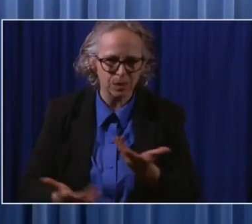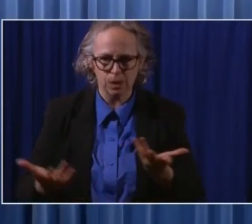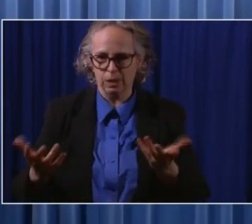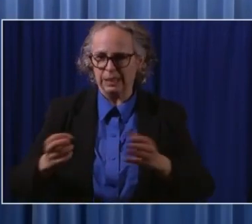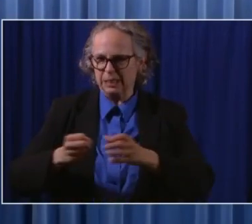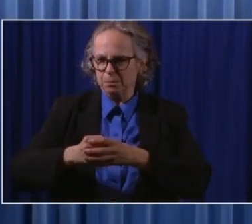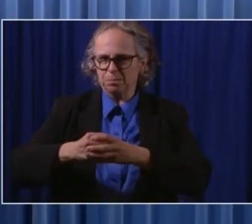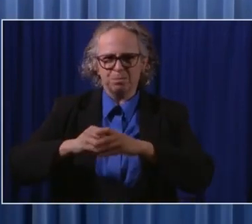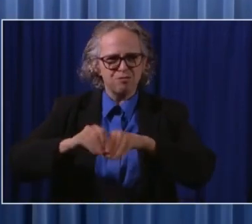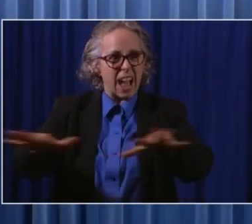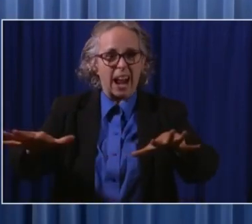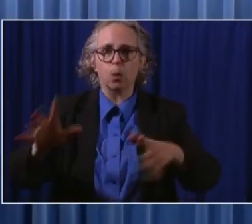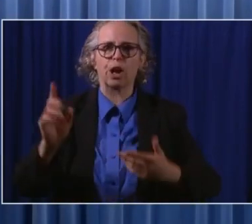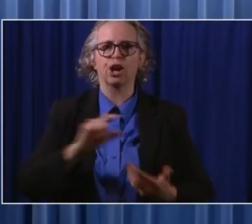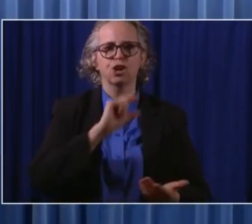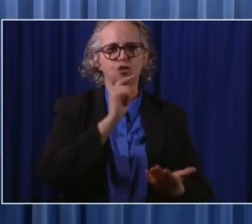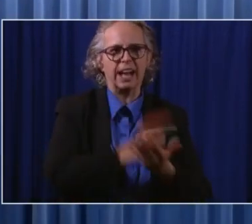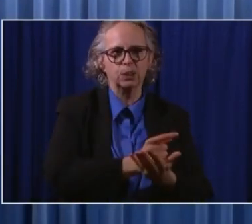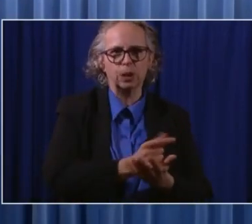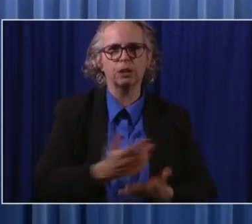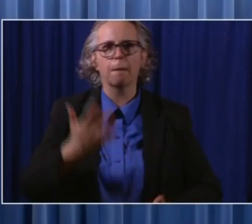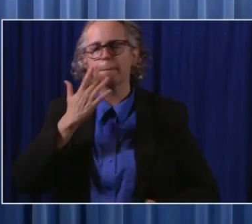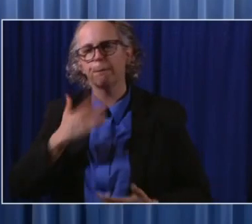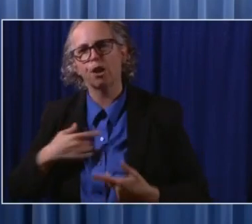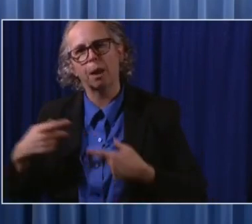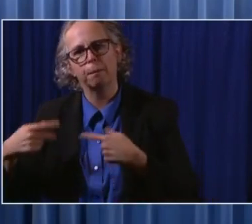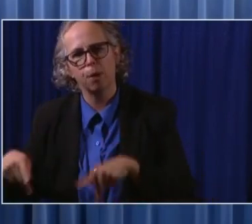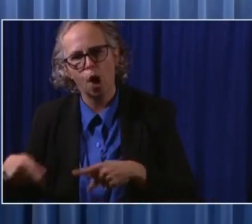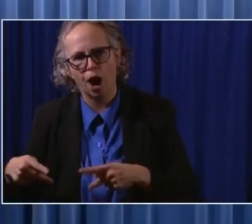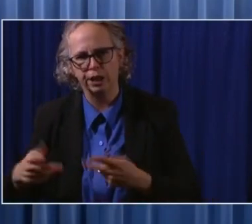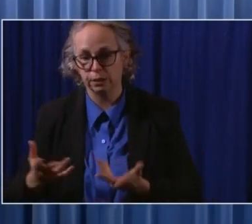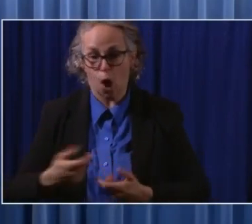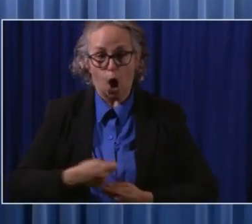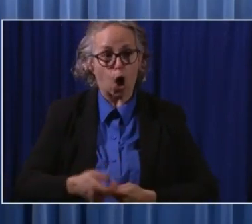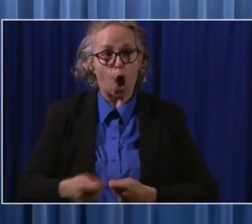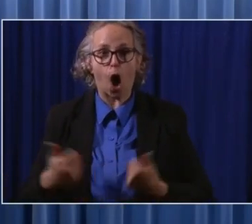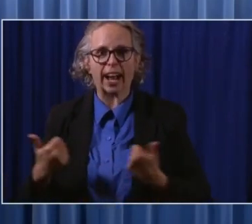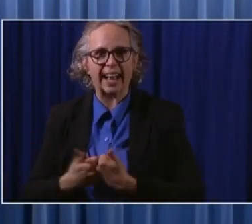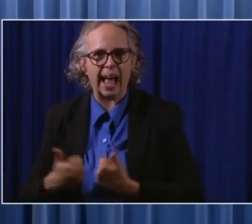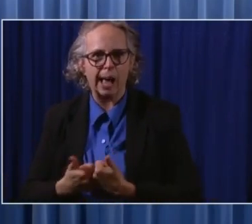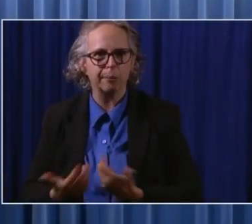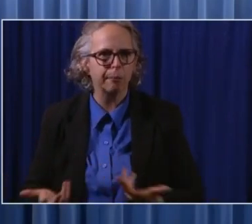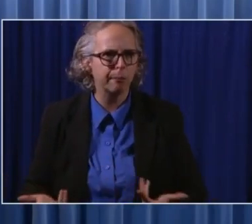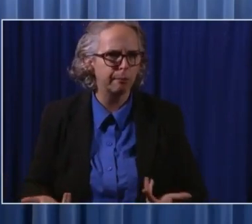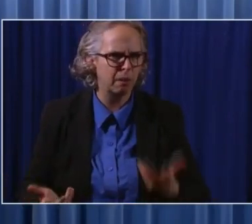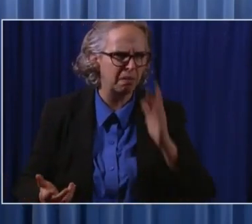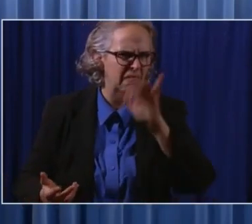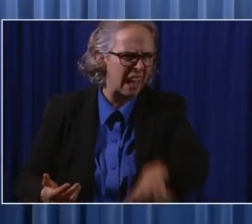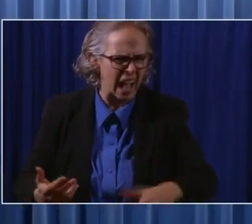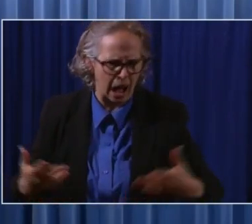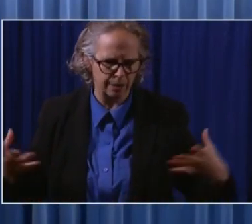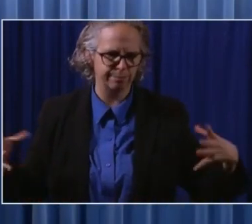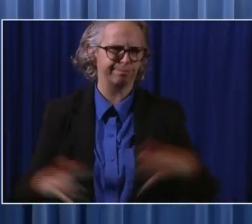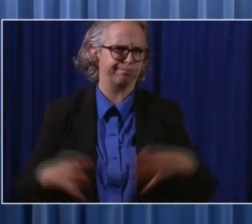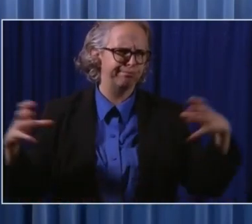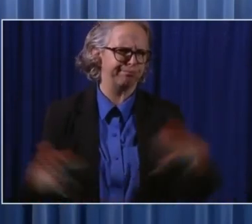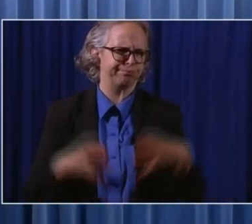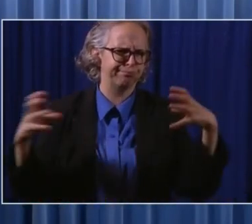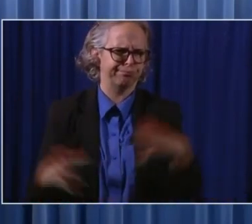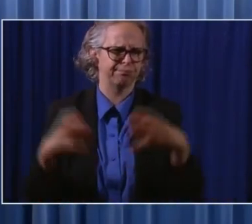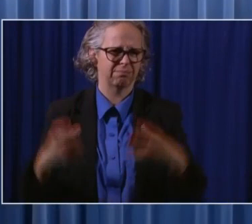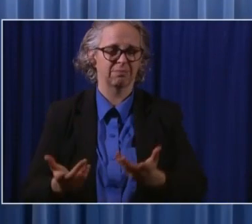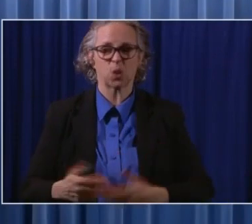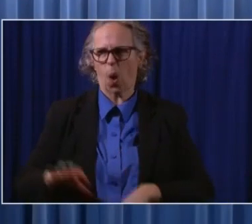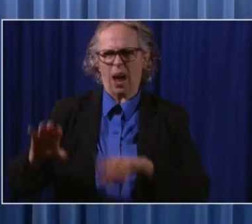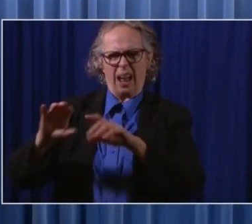graduations, birthdays, card parties, etc. The health department there has received more than